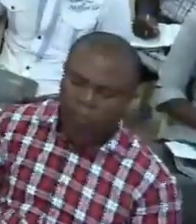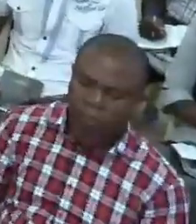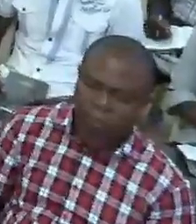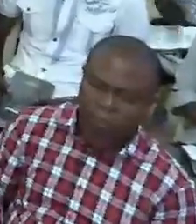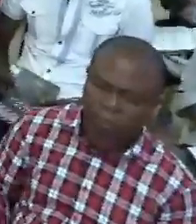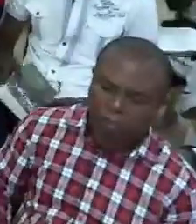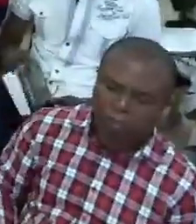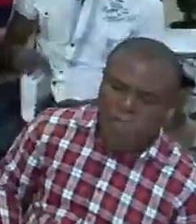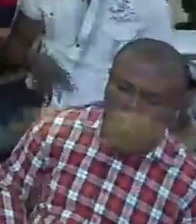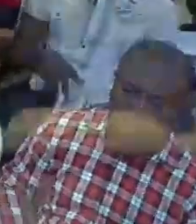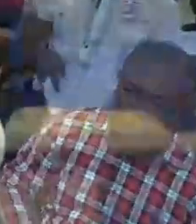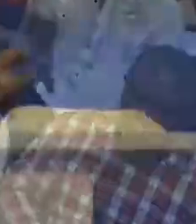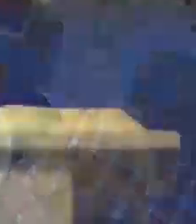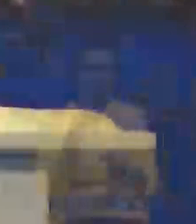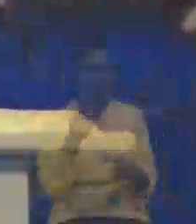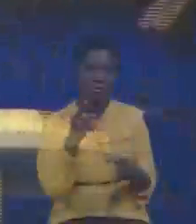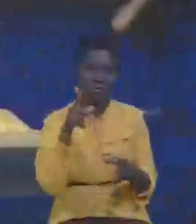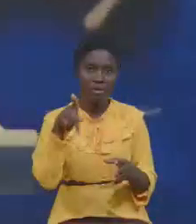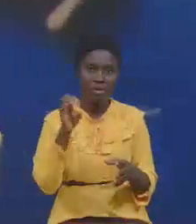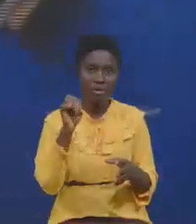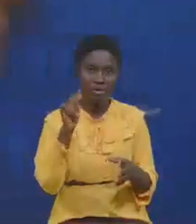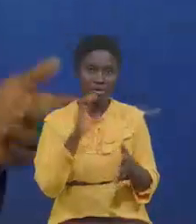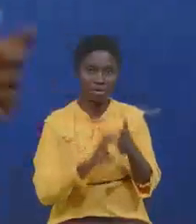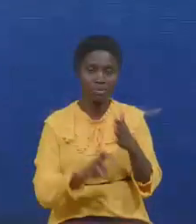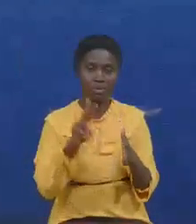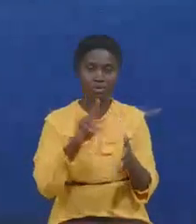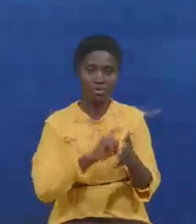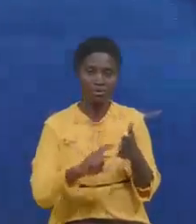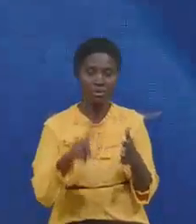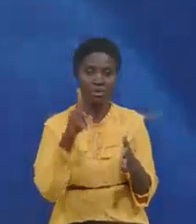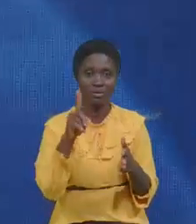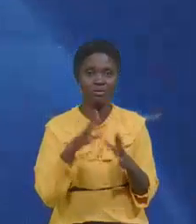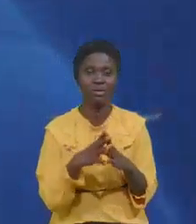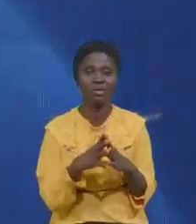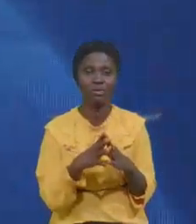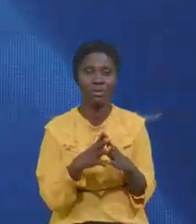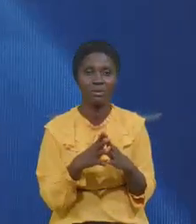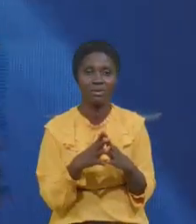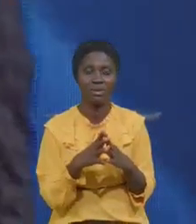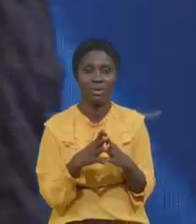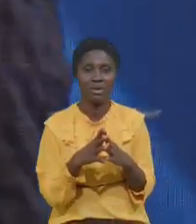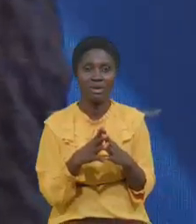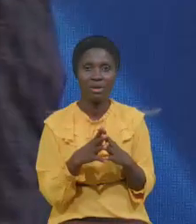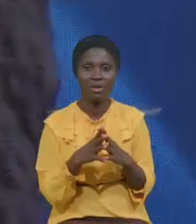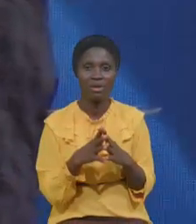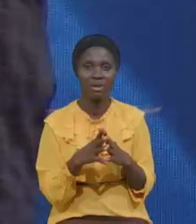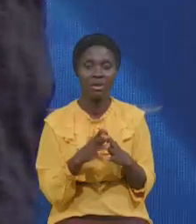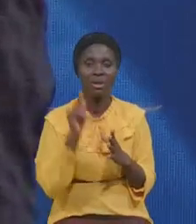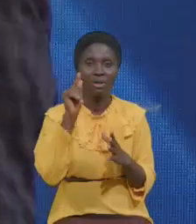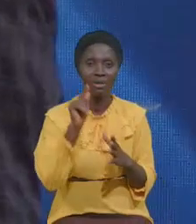Peter chapter 2. I'm reading from verse 1. In 1 Peter chapter 2 verse 1.